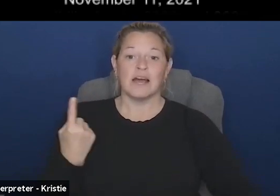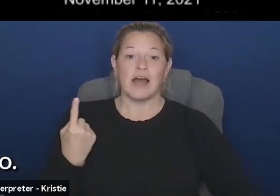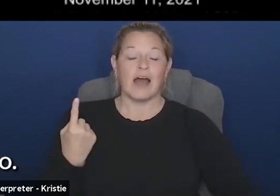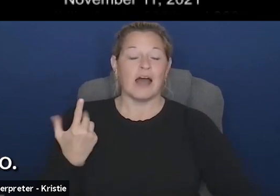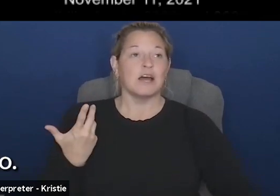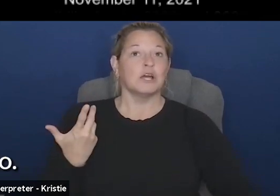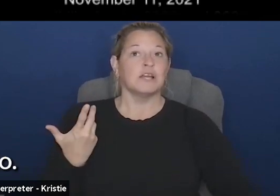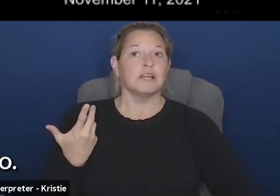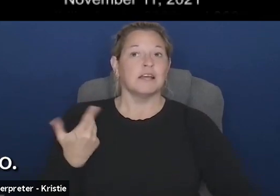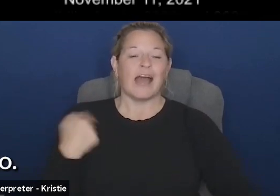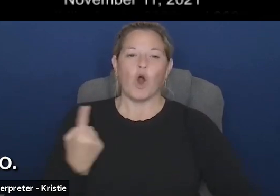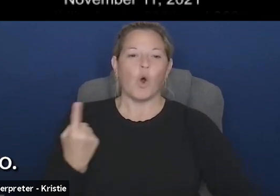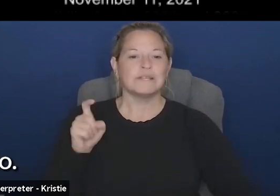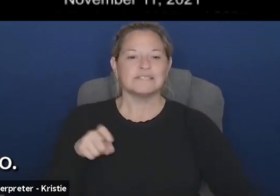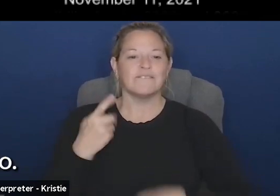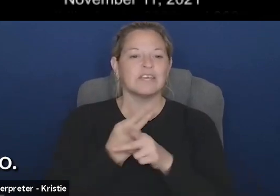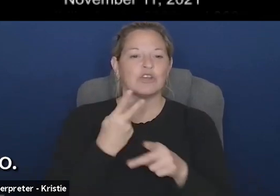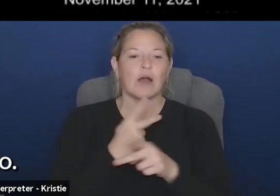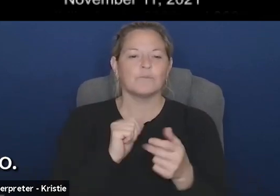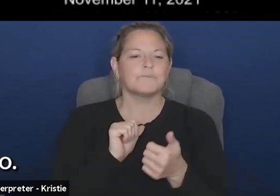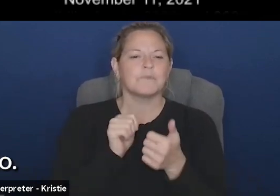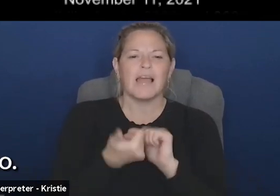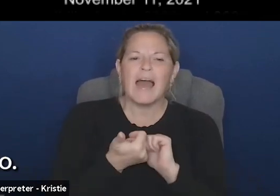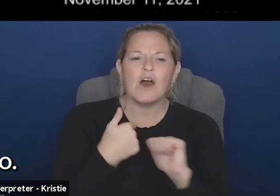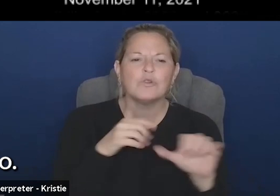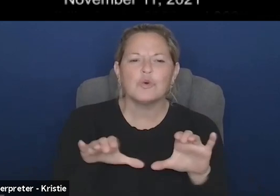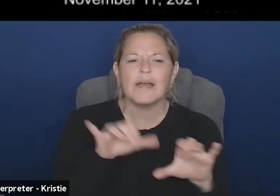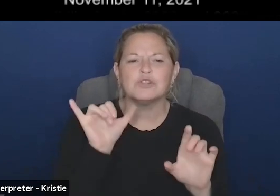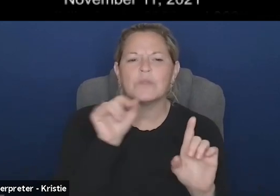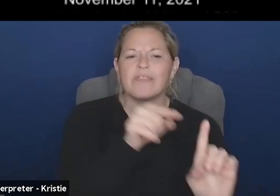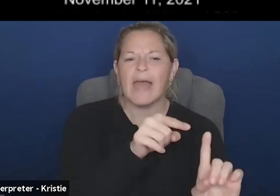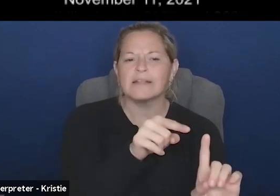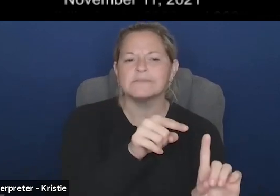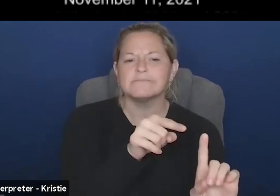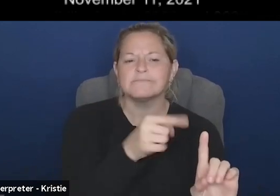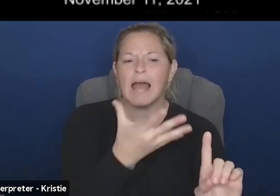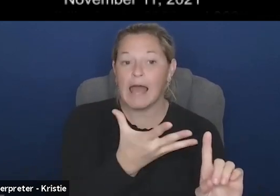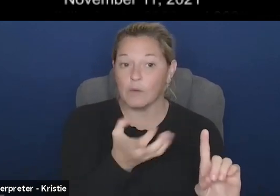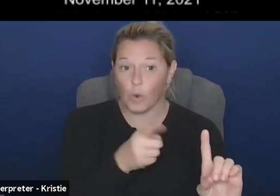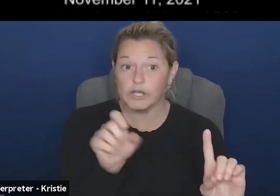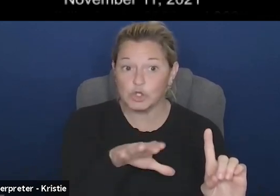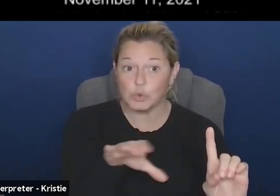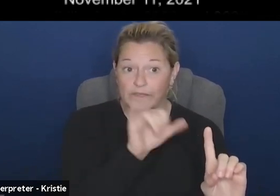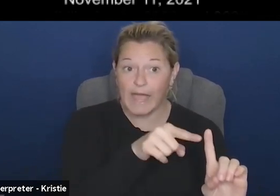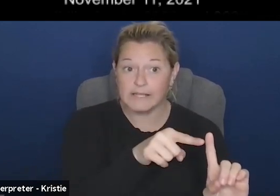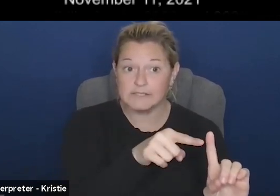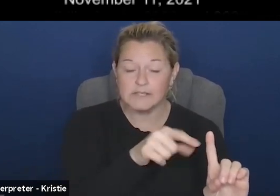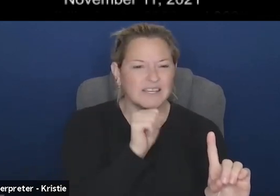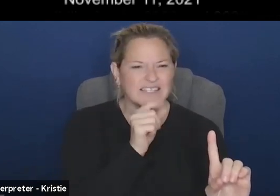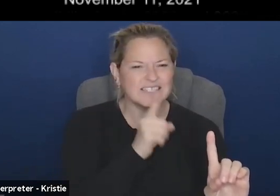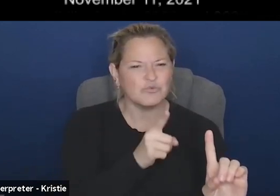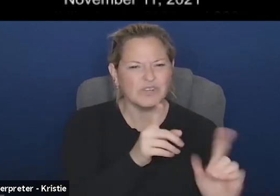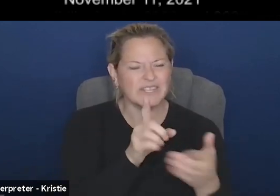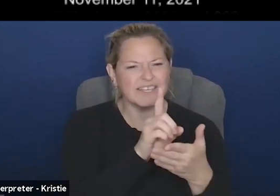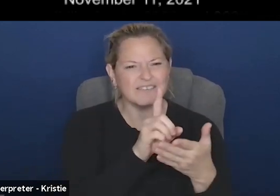of having to figure out how to do the thing that you want to do. It's not designed for you. It's not quite